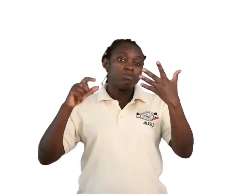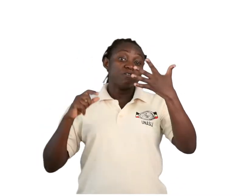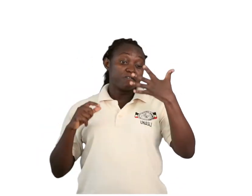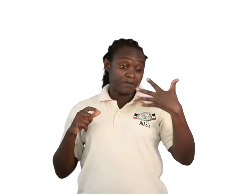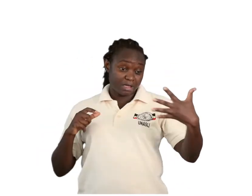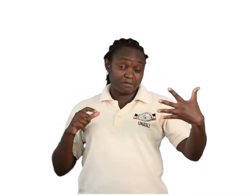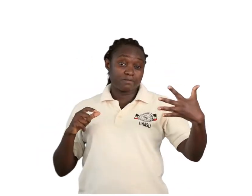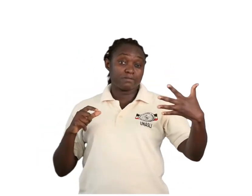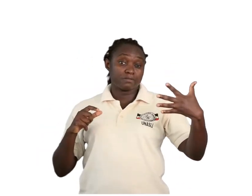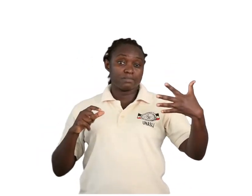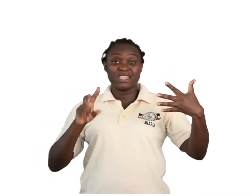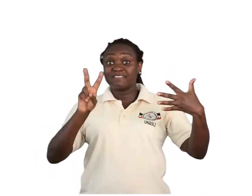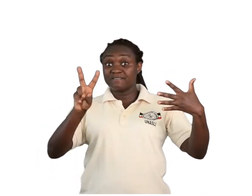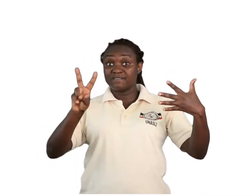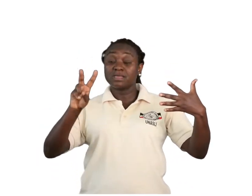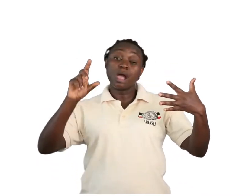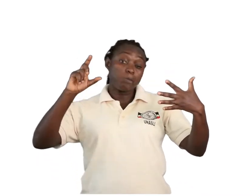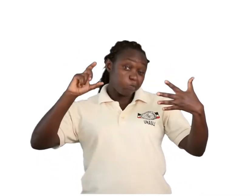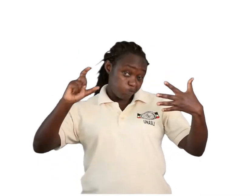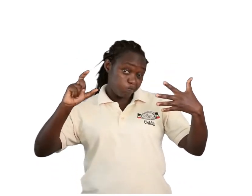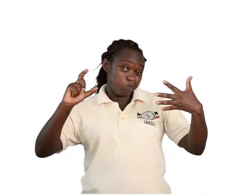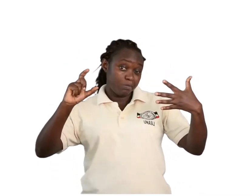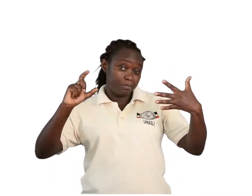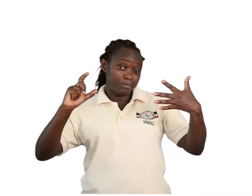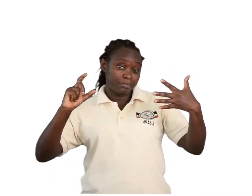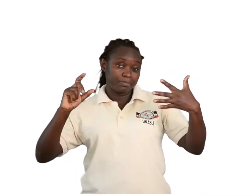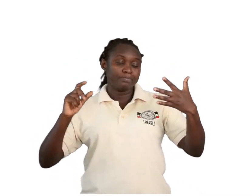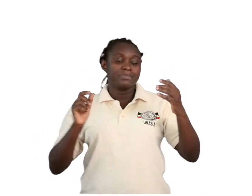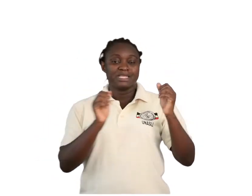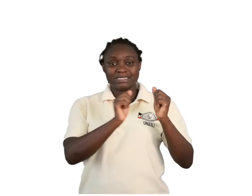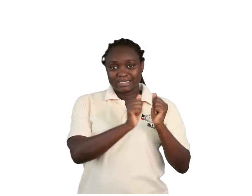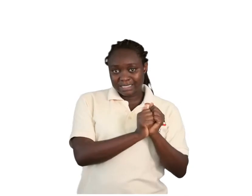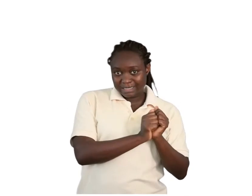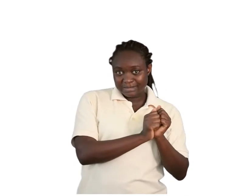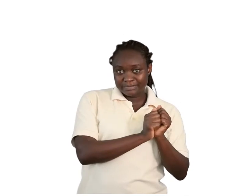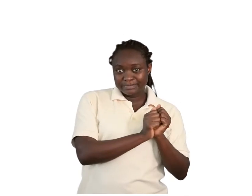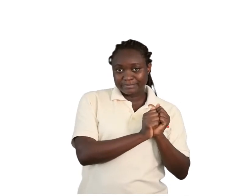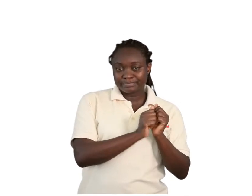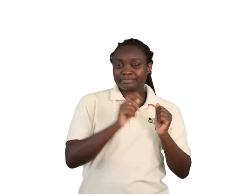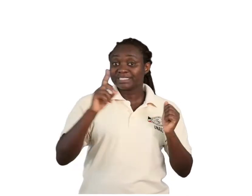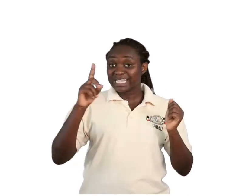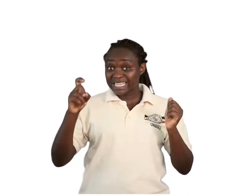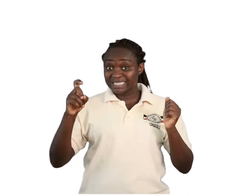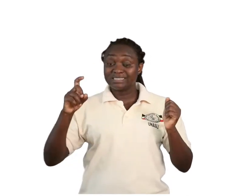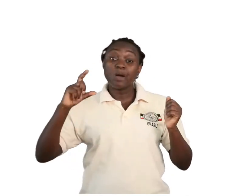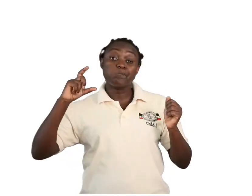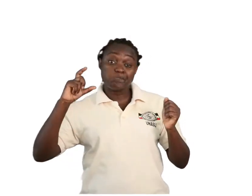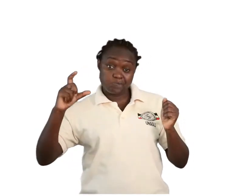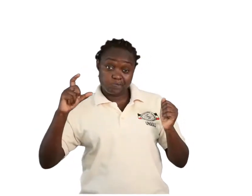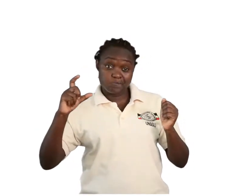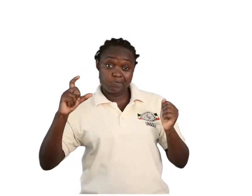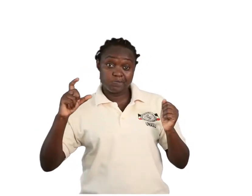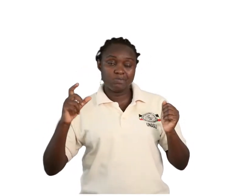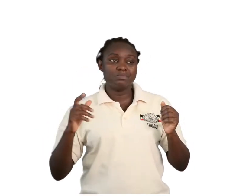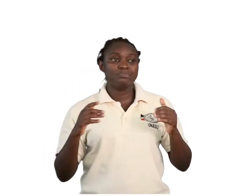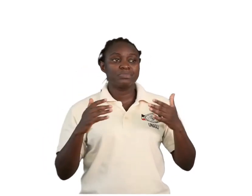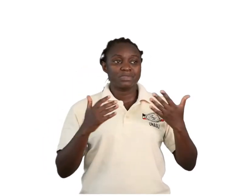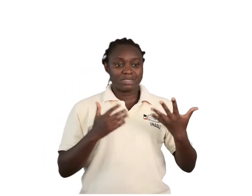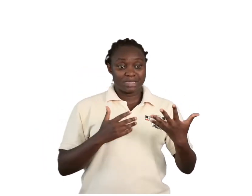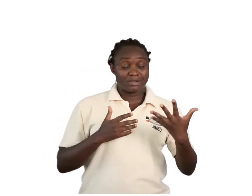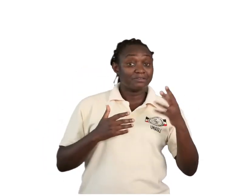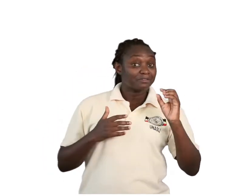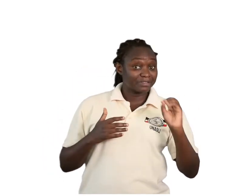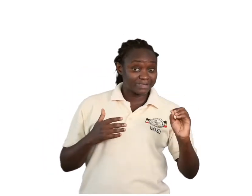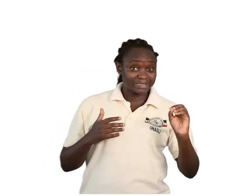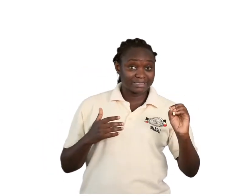is V, that's right, 10 is X, that's okay. Then we have 50, which